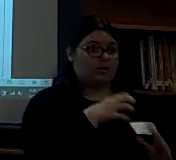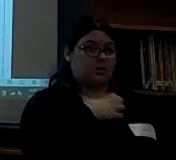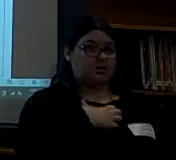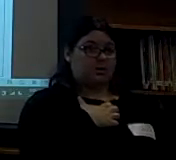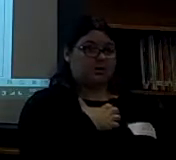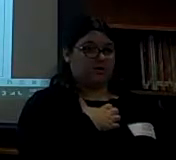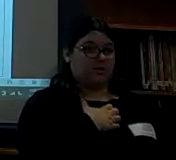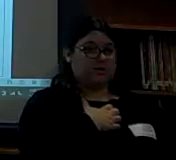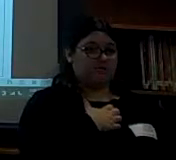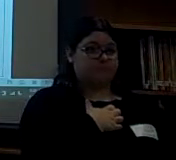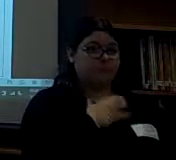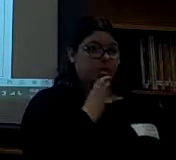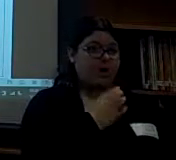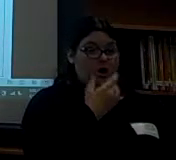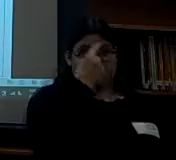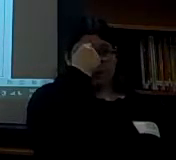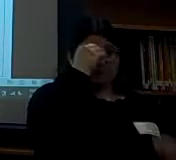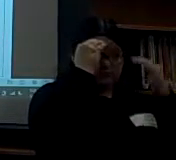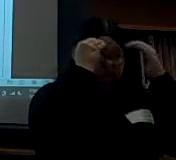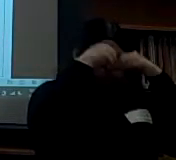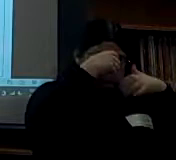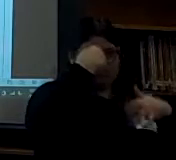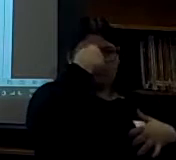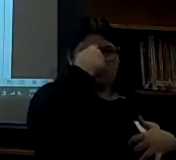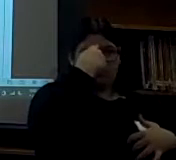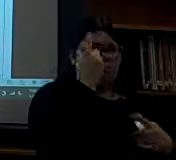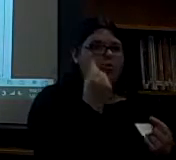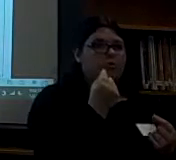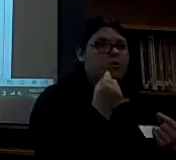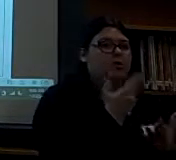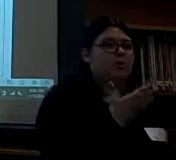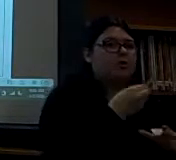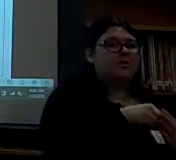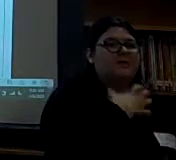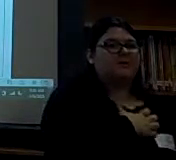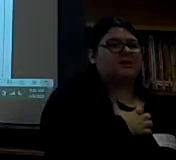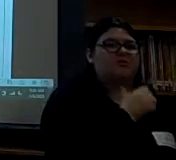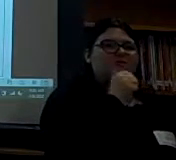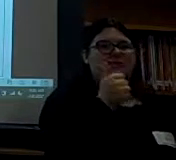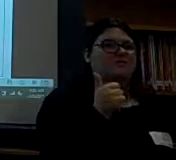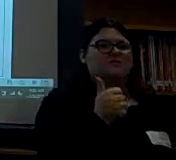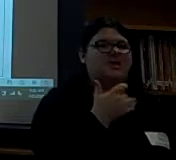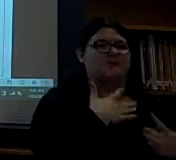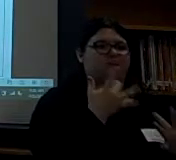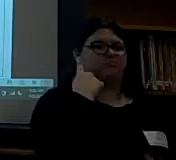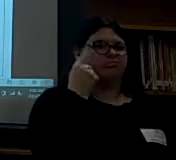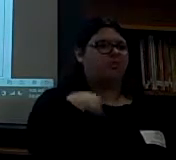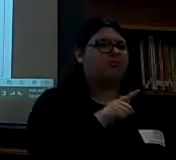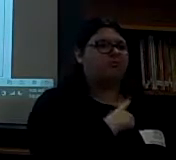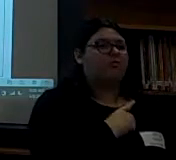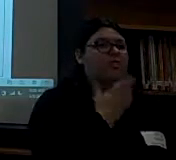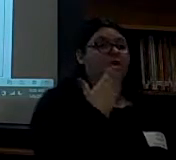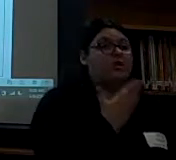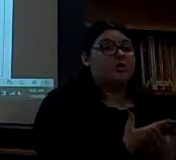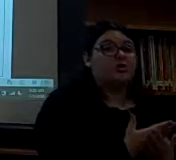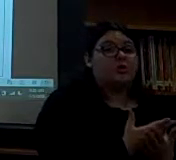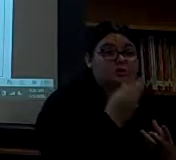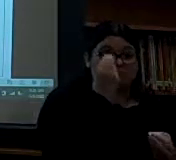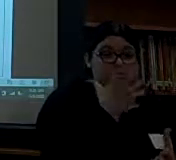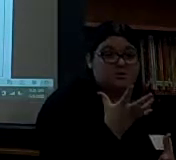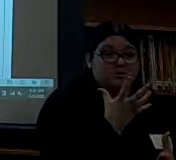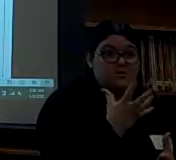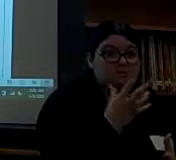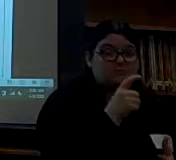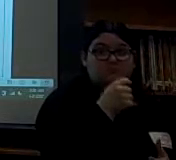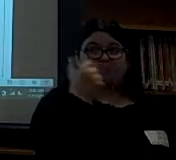brain shuts down that part of the body. We do things when we are in yuck that we wouldn't normally do. And again, good news, we get rid of some of this yuck, and